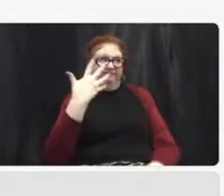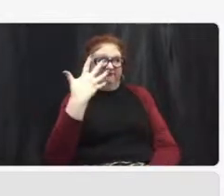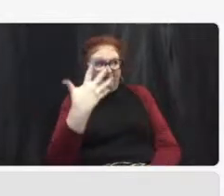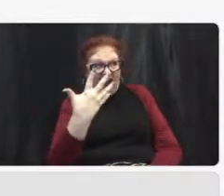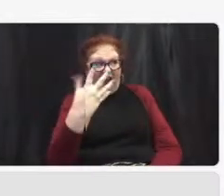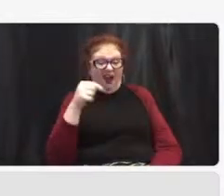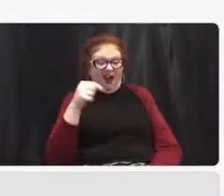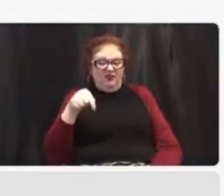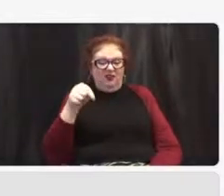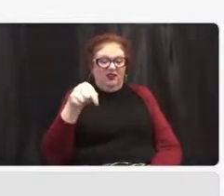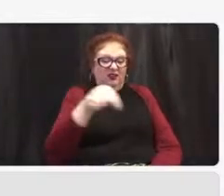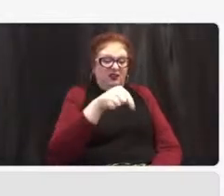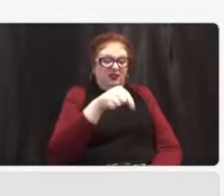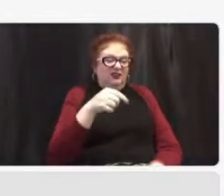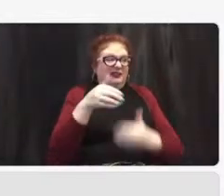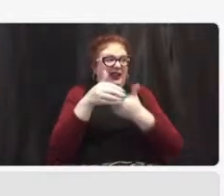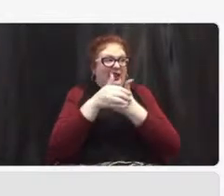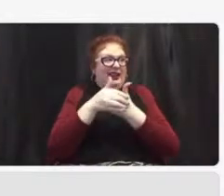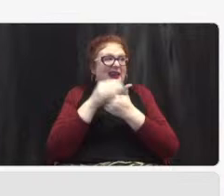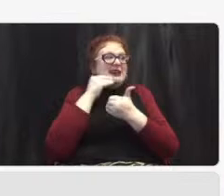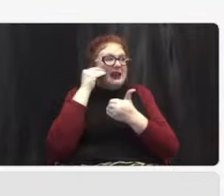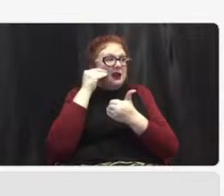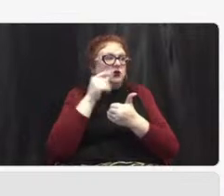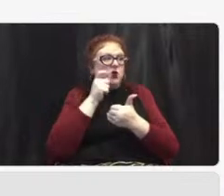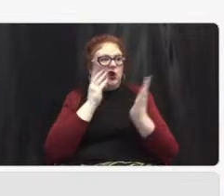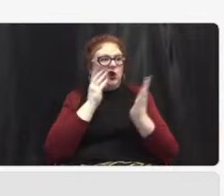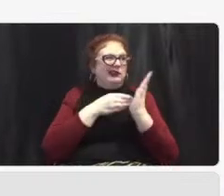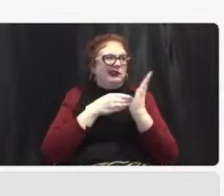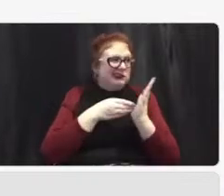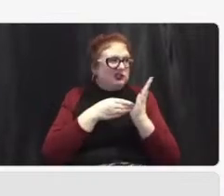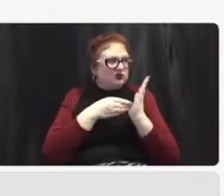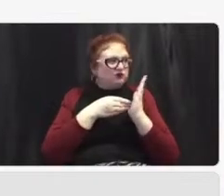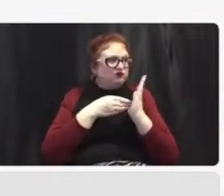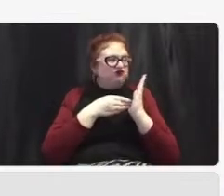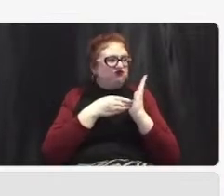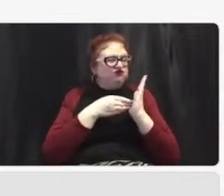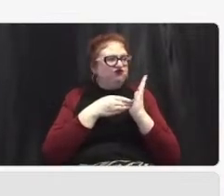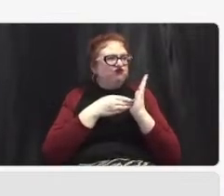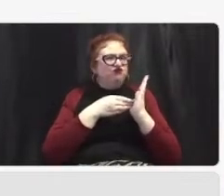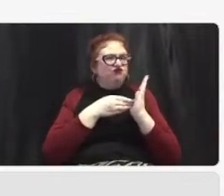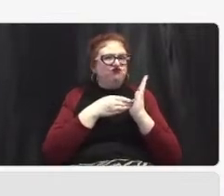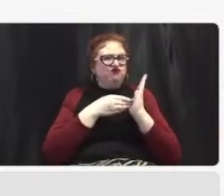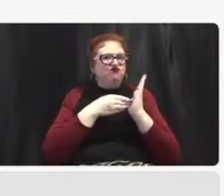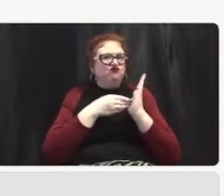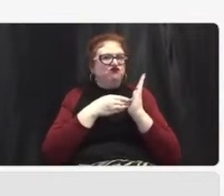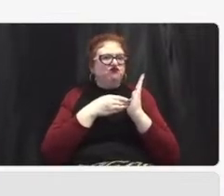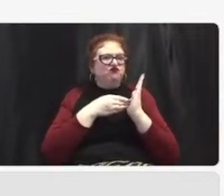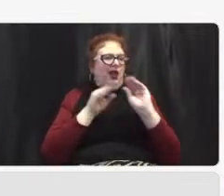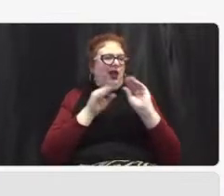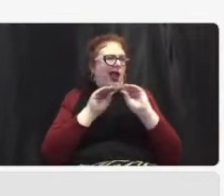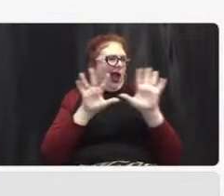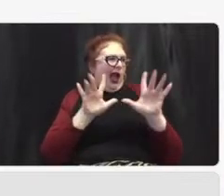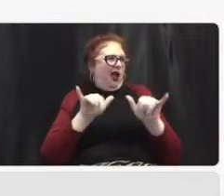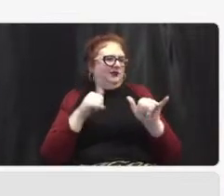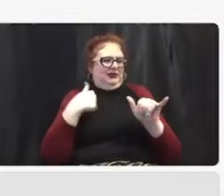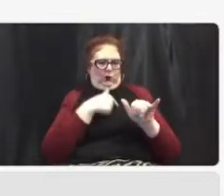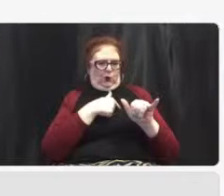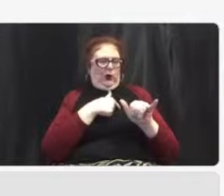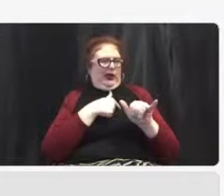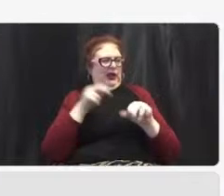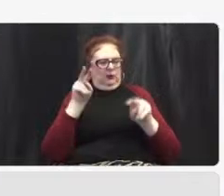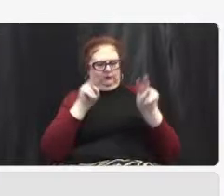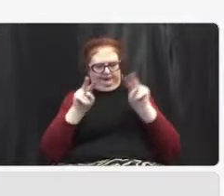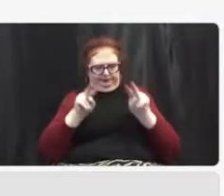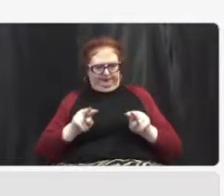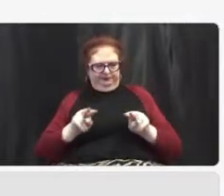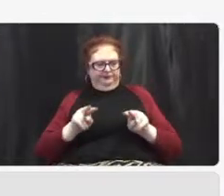speak out against this. I mean, obviously on the Planning Commission, you check certain boxes, but we also got to look out for